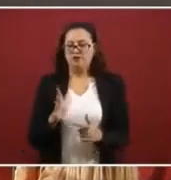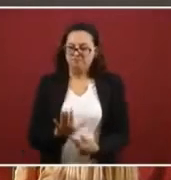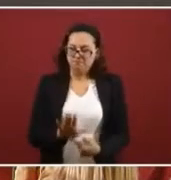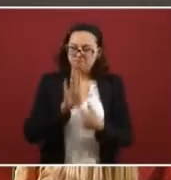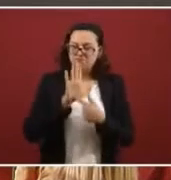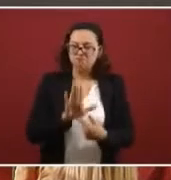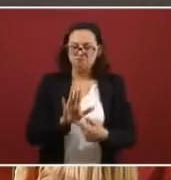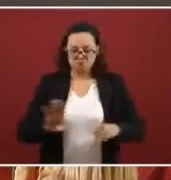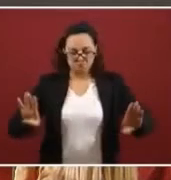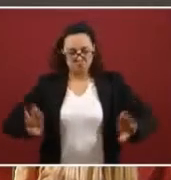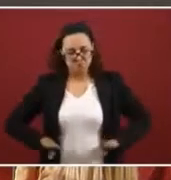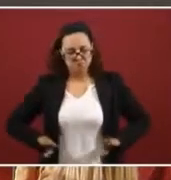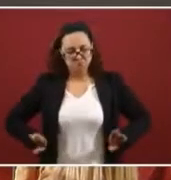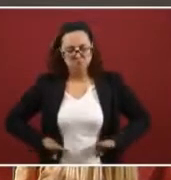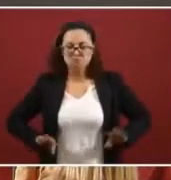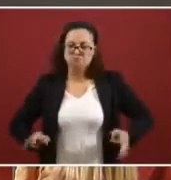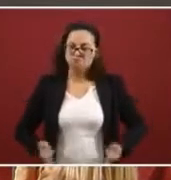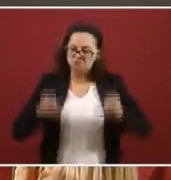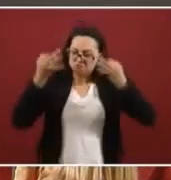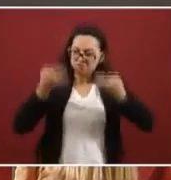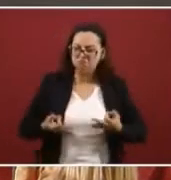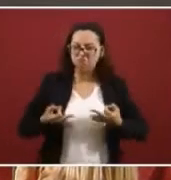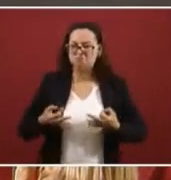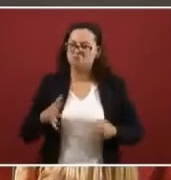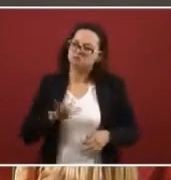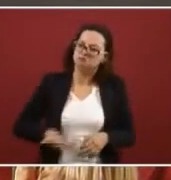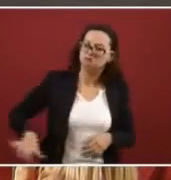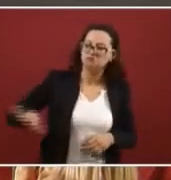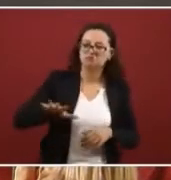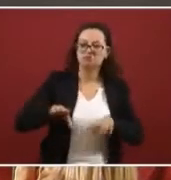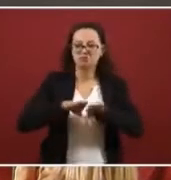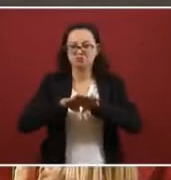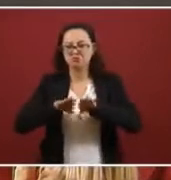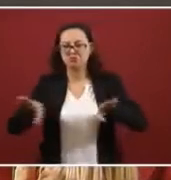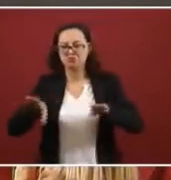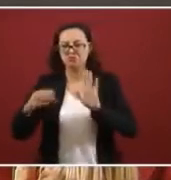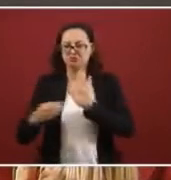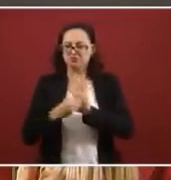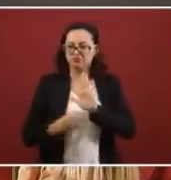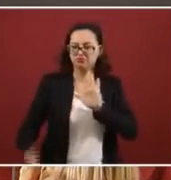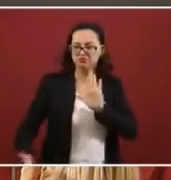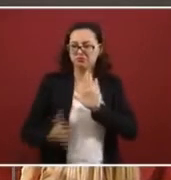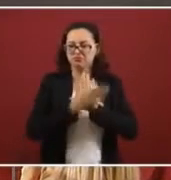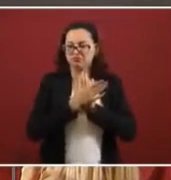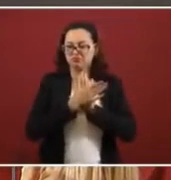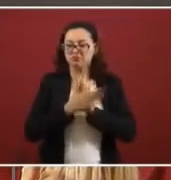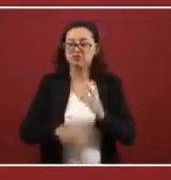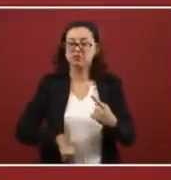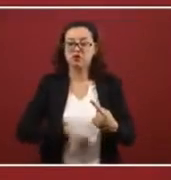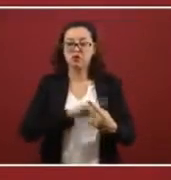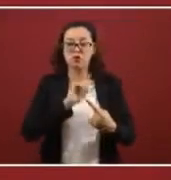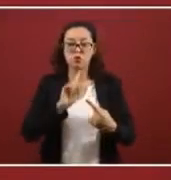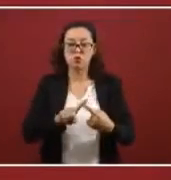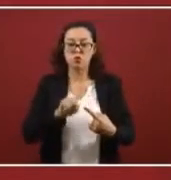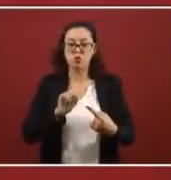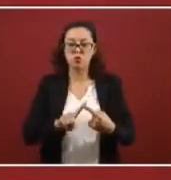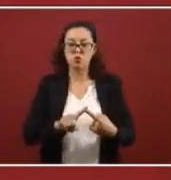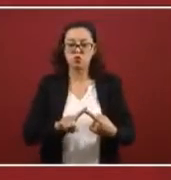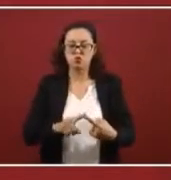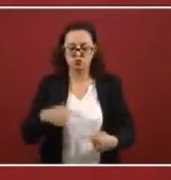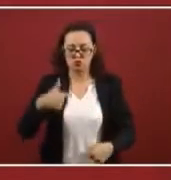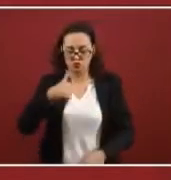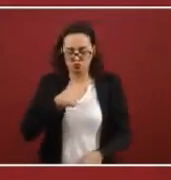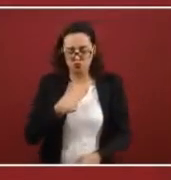reiterate my conviction para asentar lo siguiente. Uno, of Democratic conventions soy to say the first